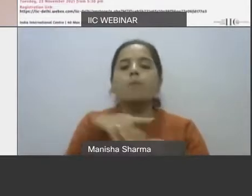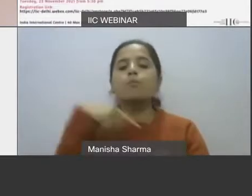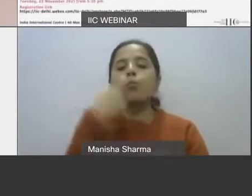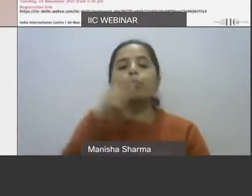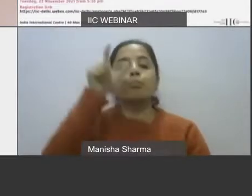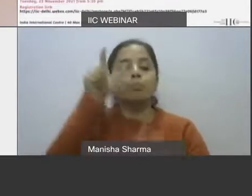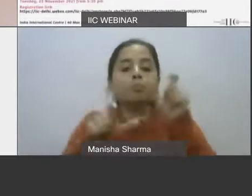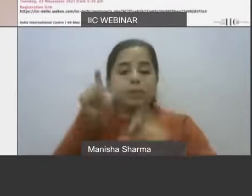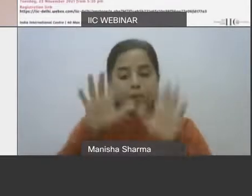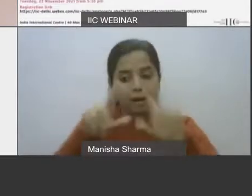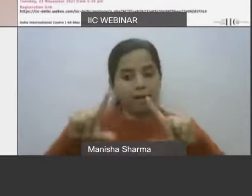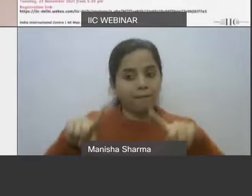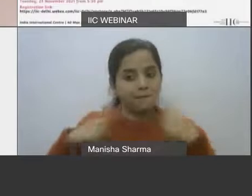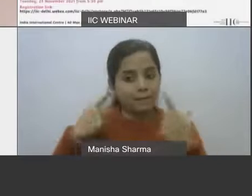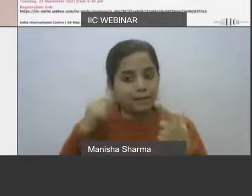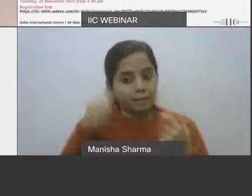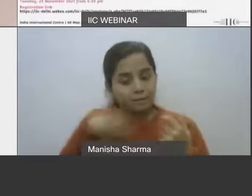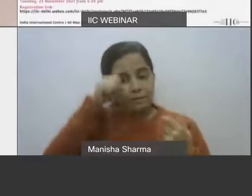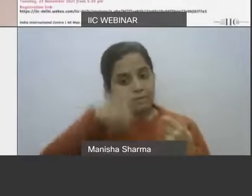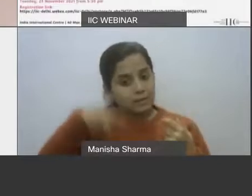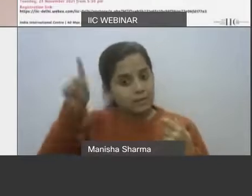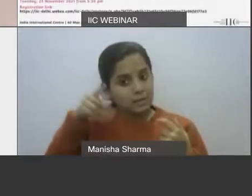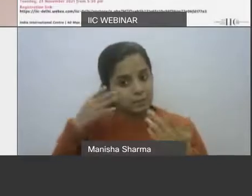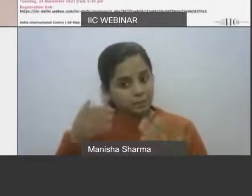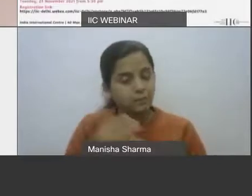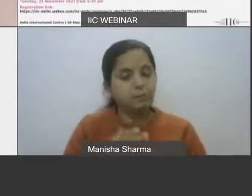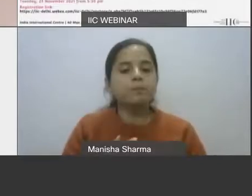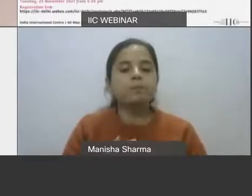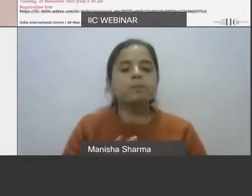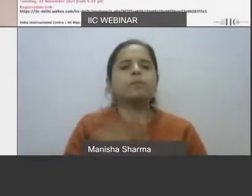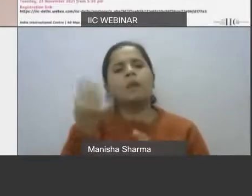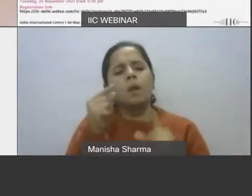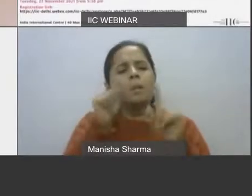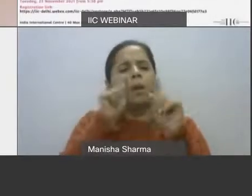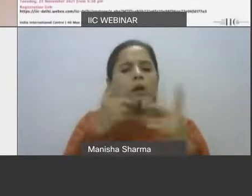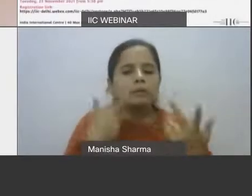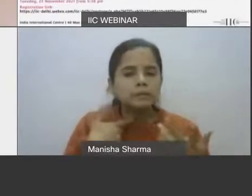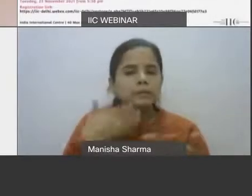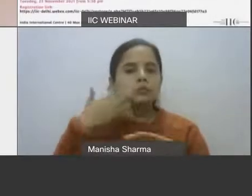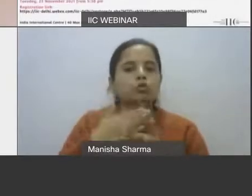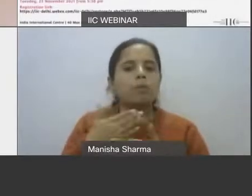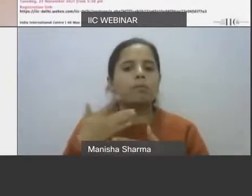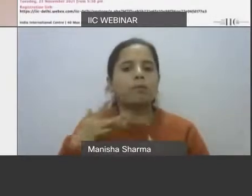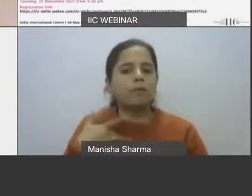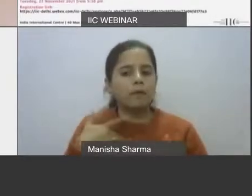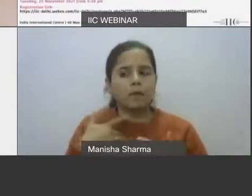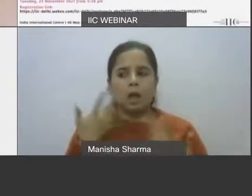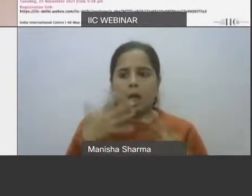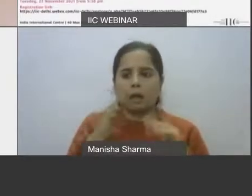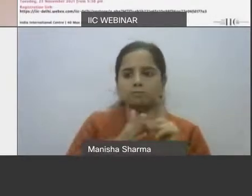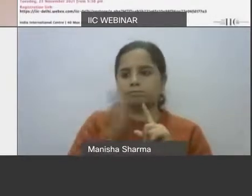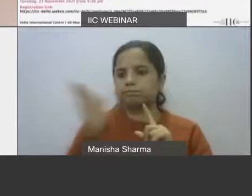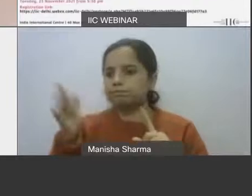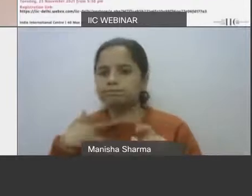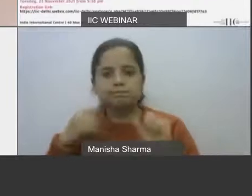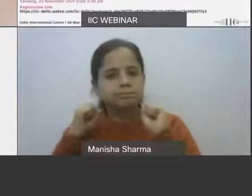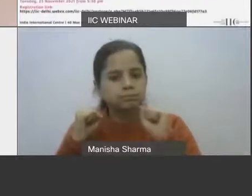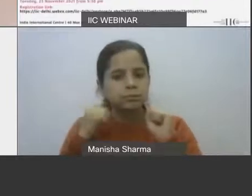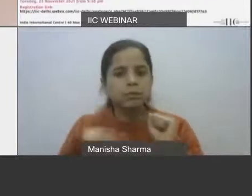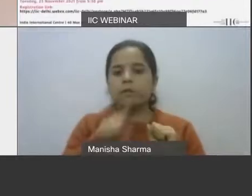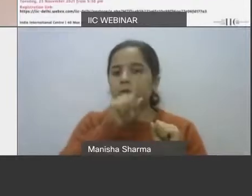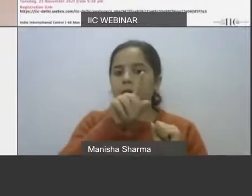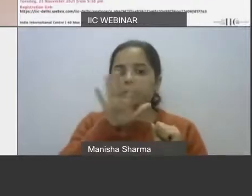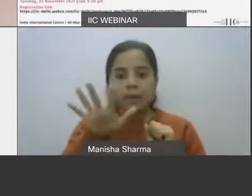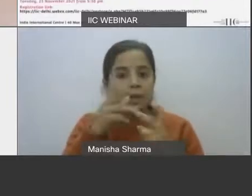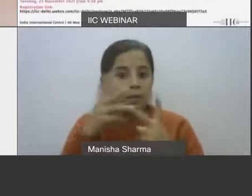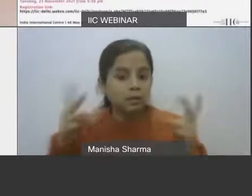citizens, and then the point sort of stops, that you cannot go anywhere from there because Article 15 says